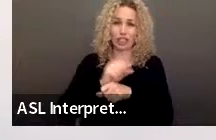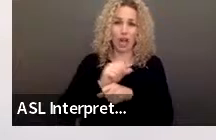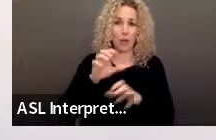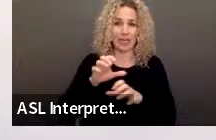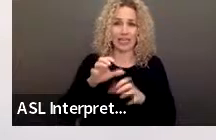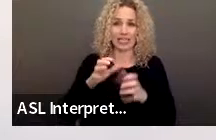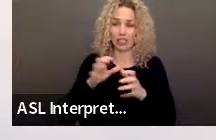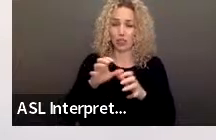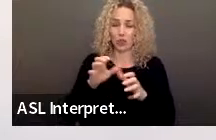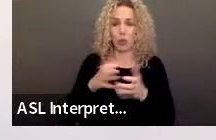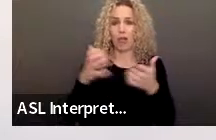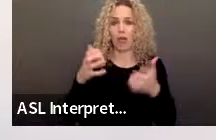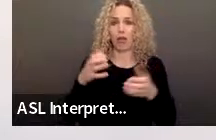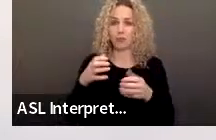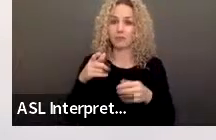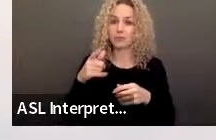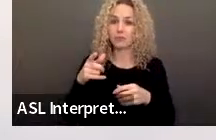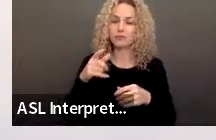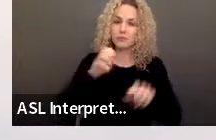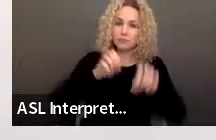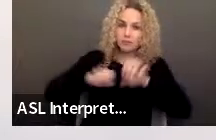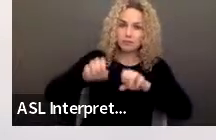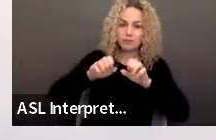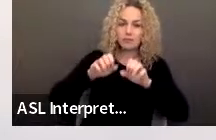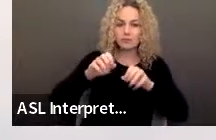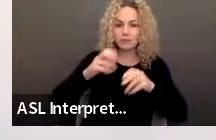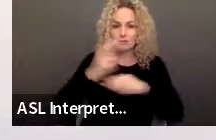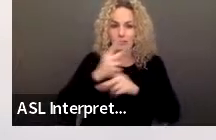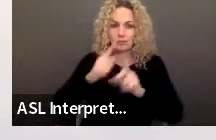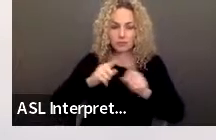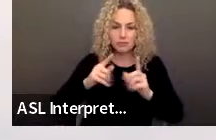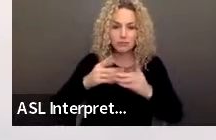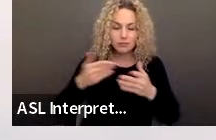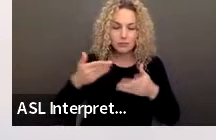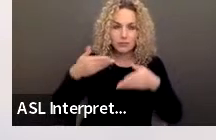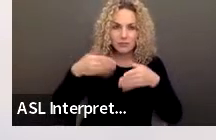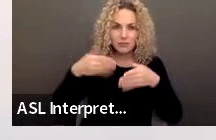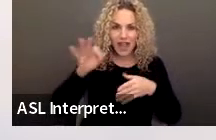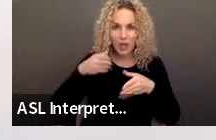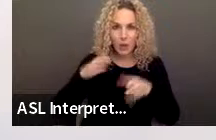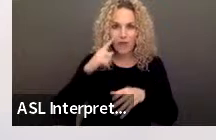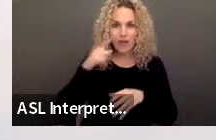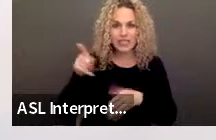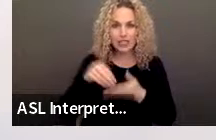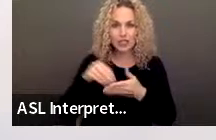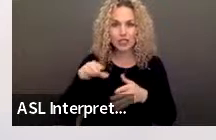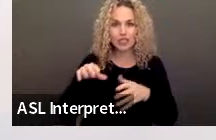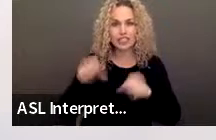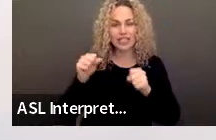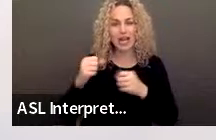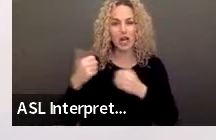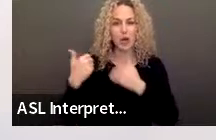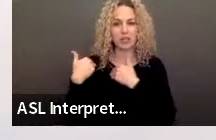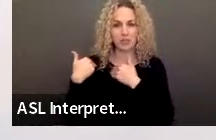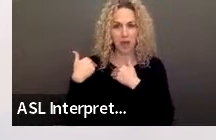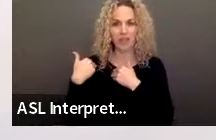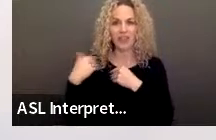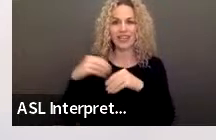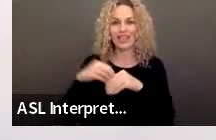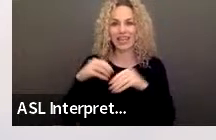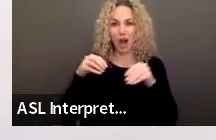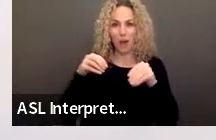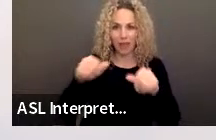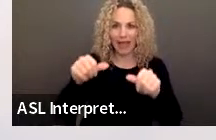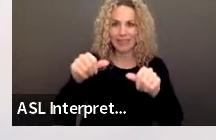greenhouse. And by experimenting with different things, we found a way for this student to take some responsibility in our propagation setting